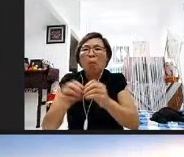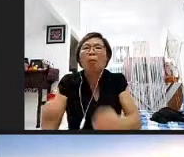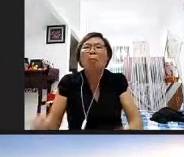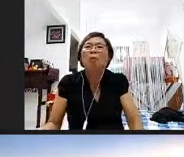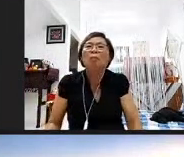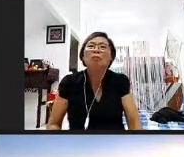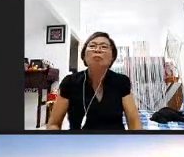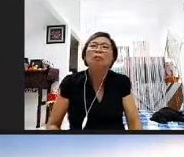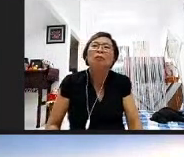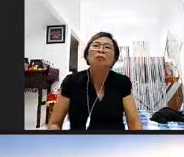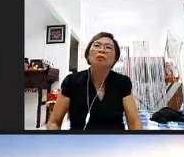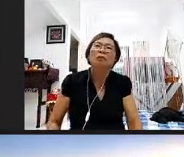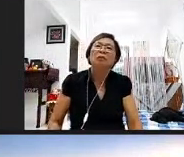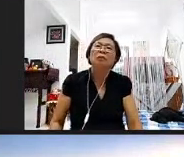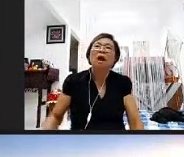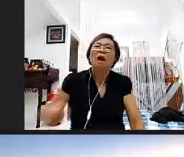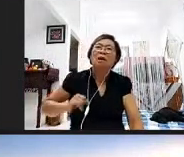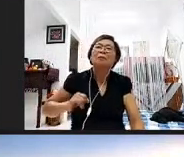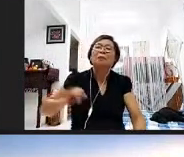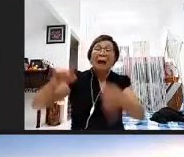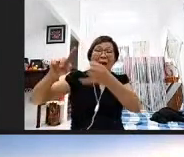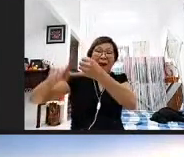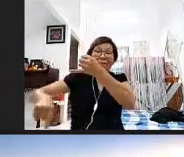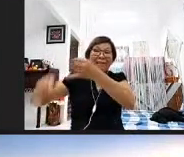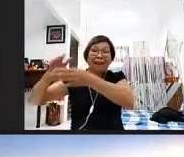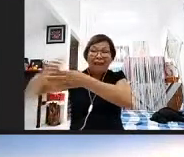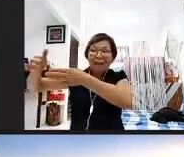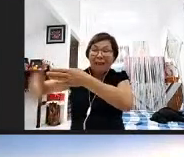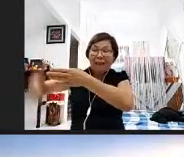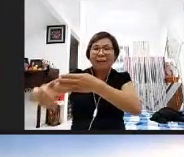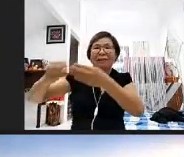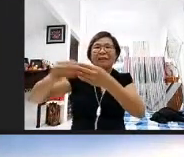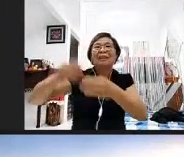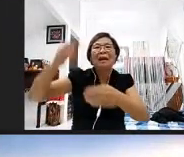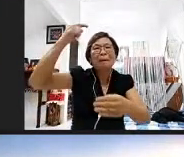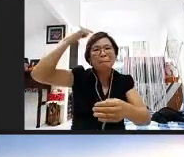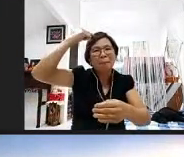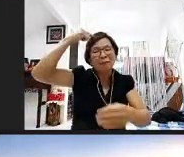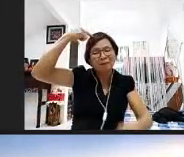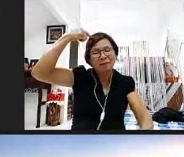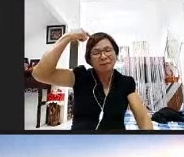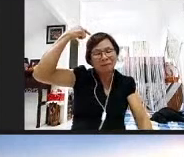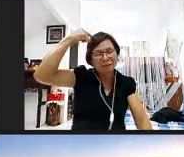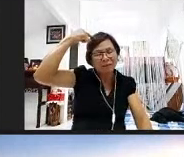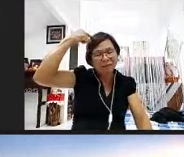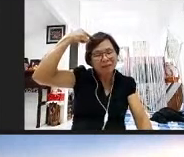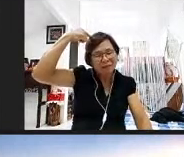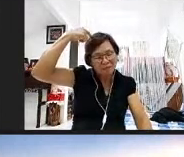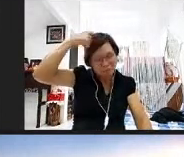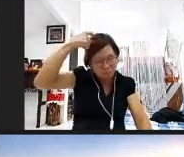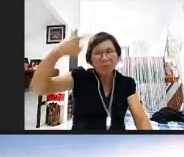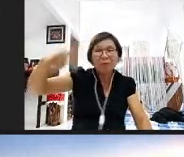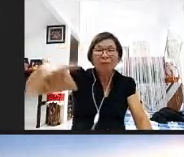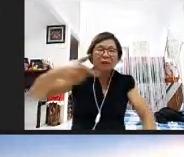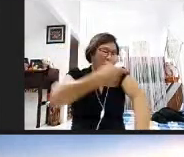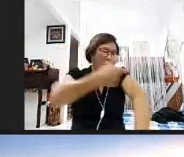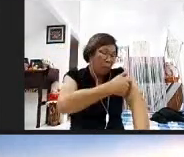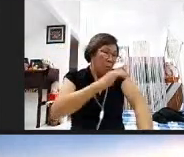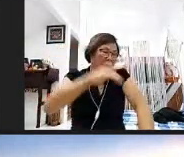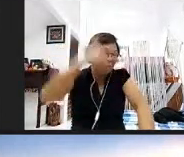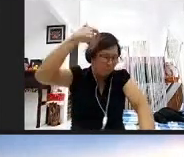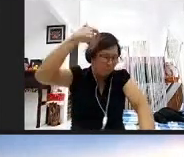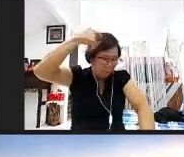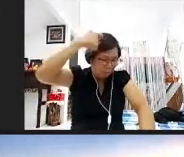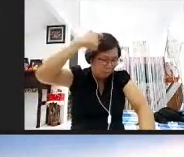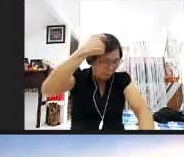Okay, I will end my sharing by giving you this mental vaccine. I'm not going to give you any physical vaccine. I'm going to give you the